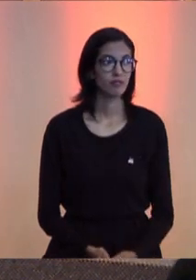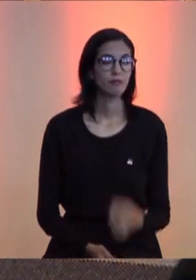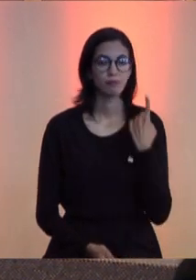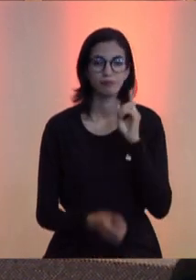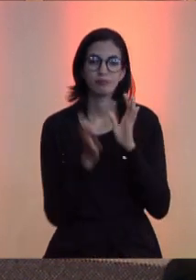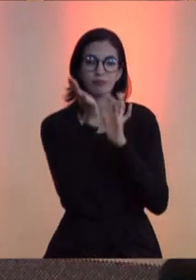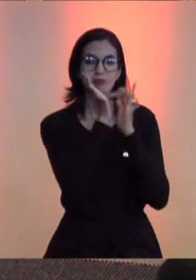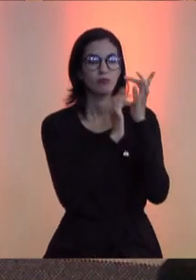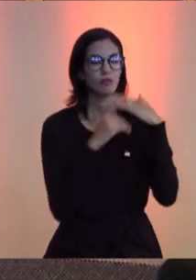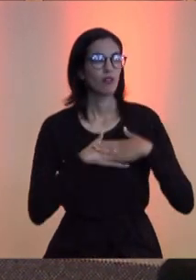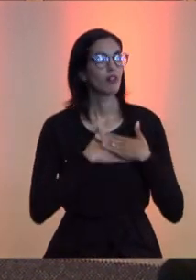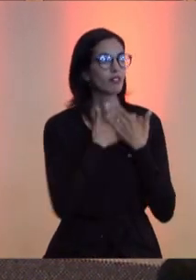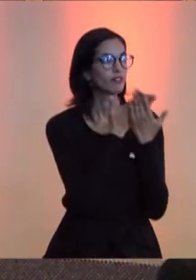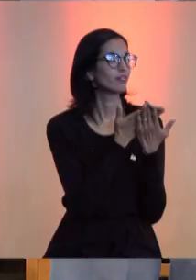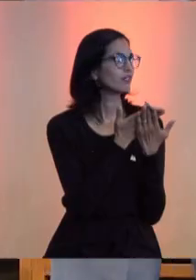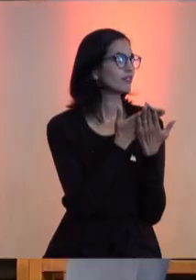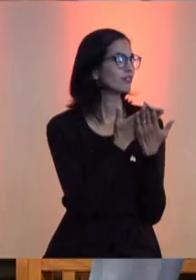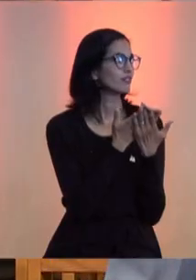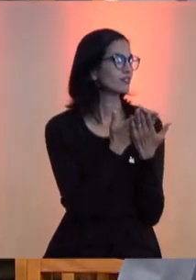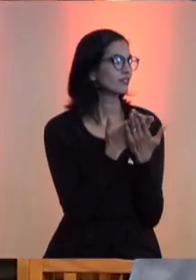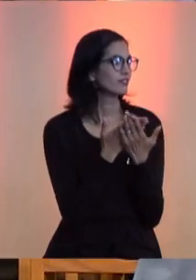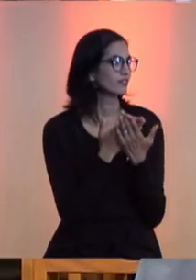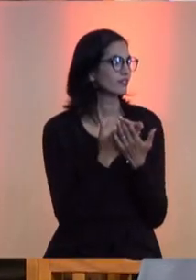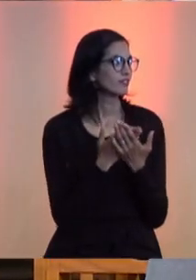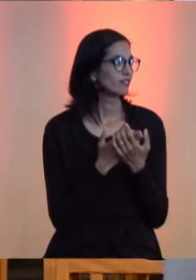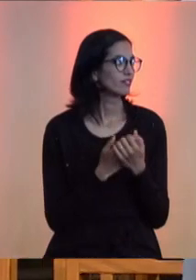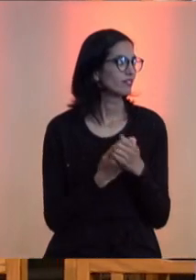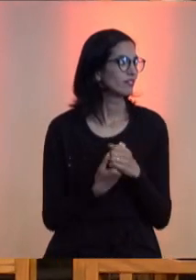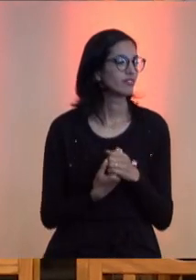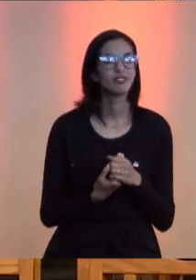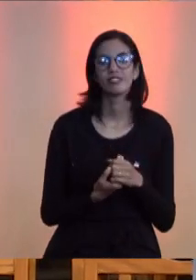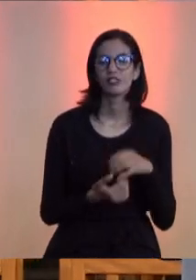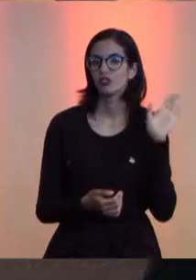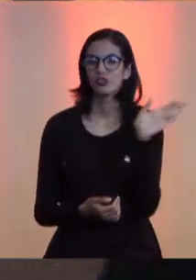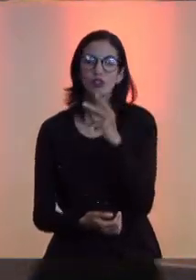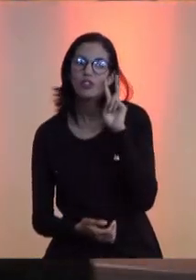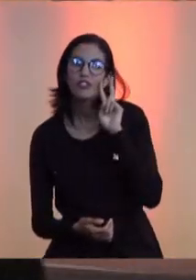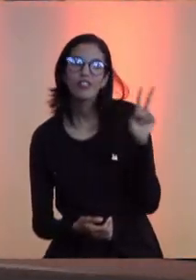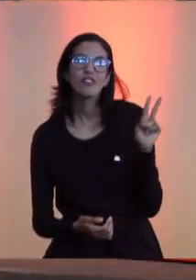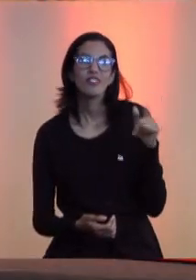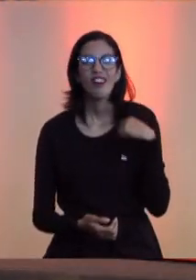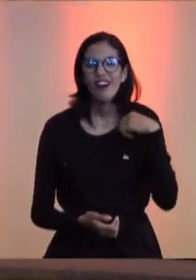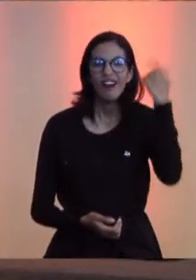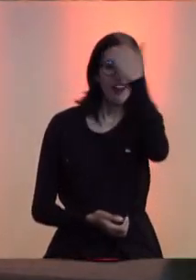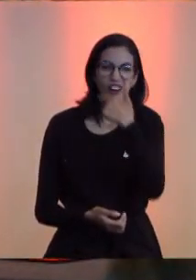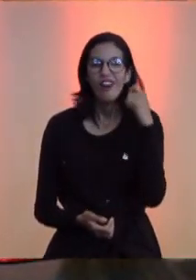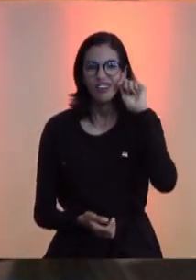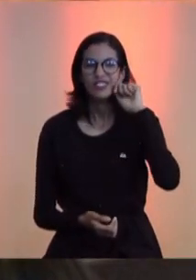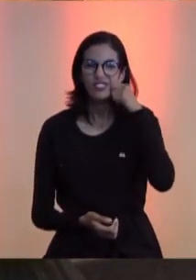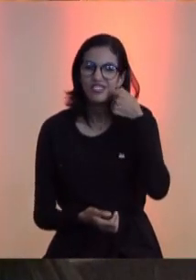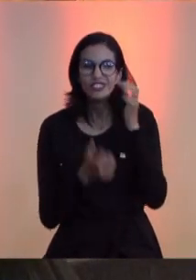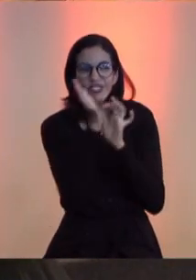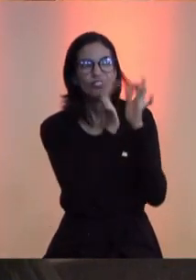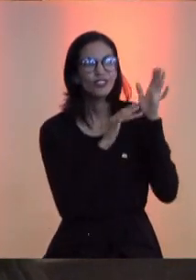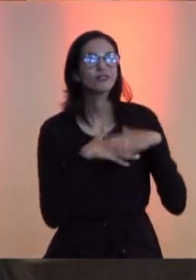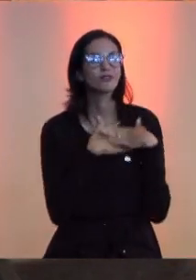Jesús, oh, mamma mia, you are so beautiful. Oh, mamma mia, qué lindo que eres. When you are walking, people just say, whoa.